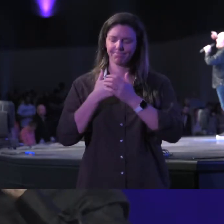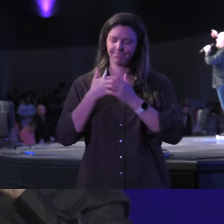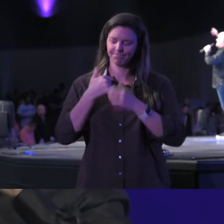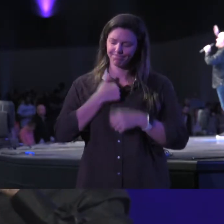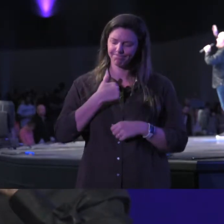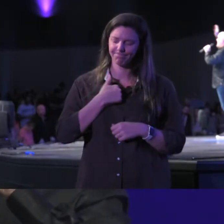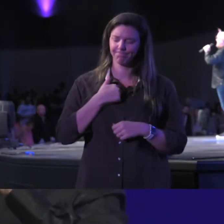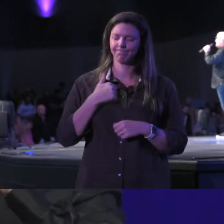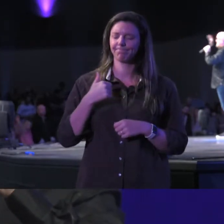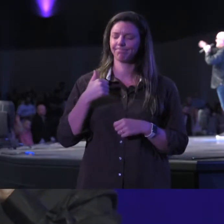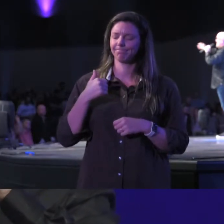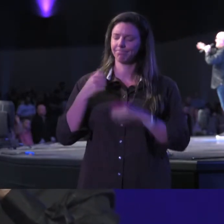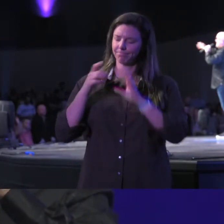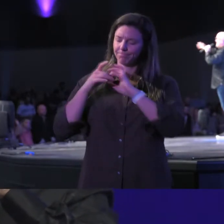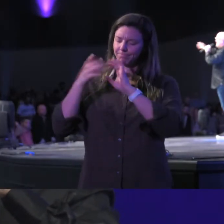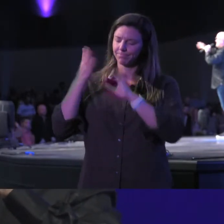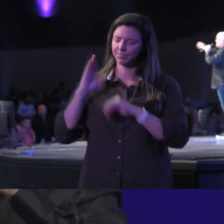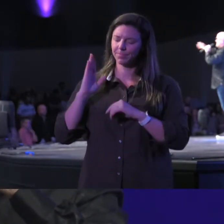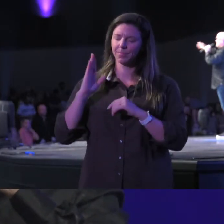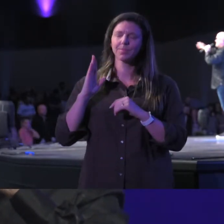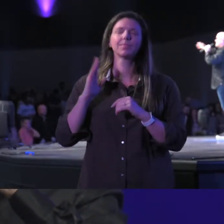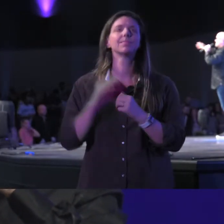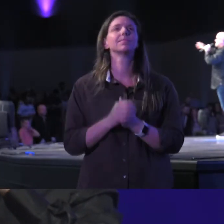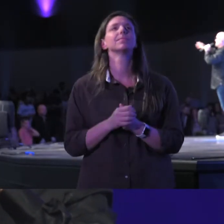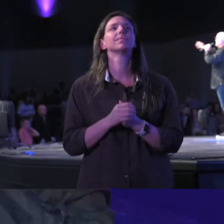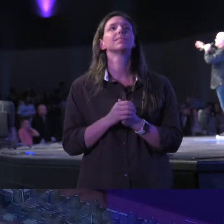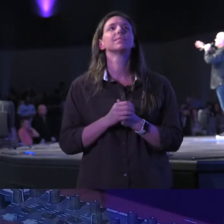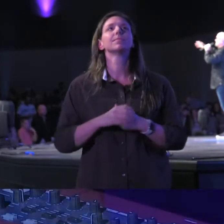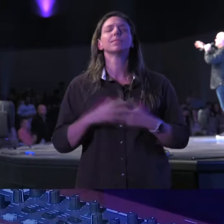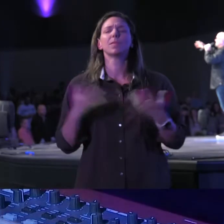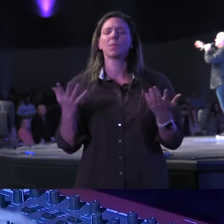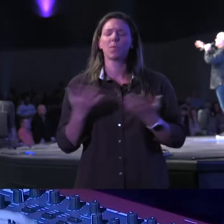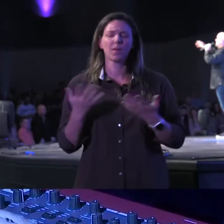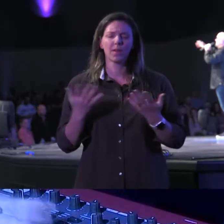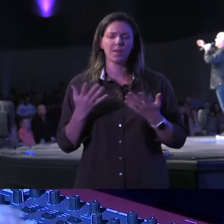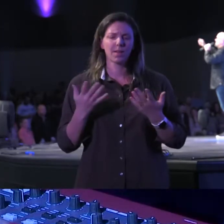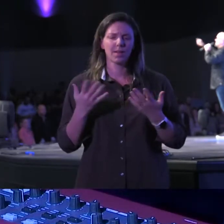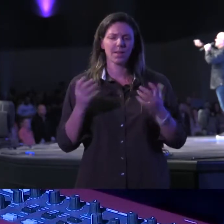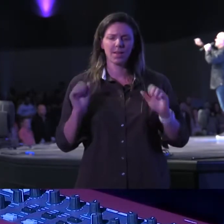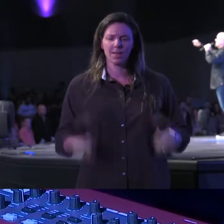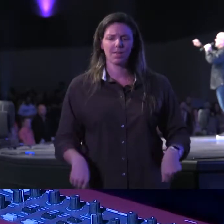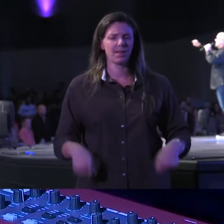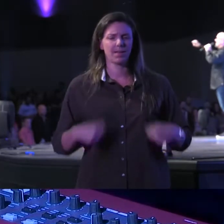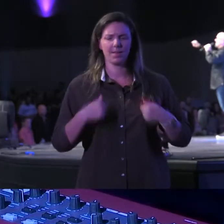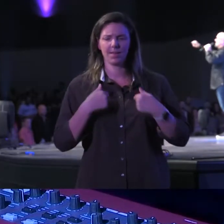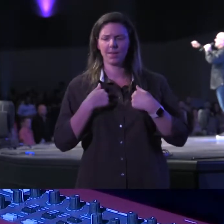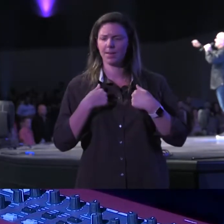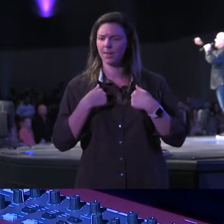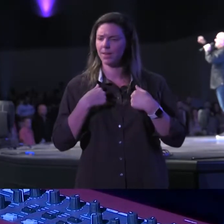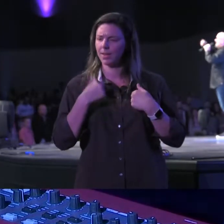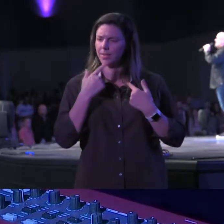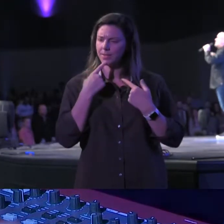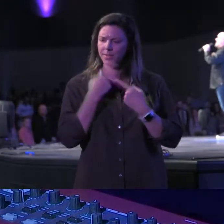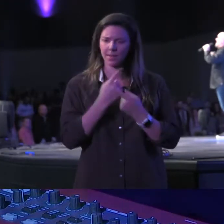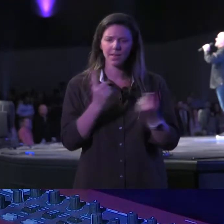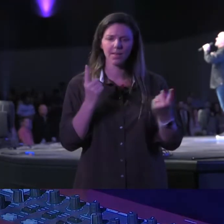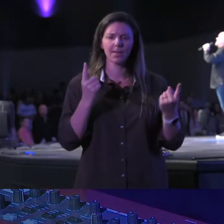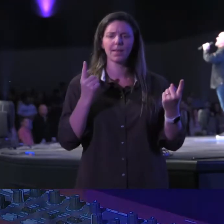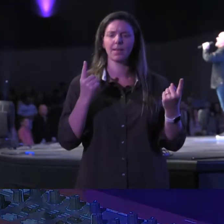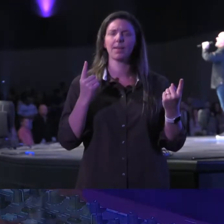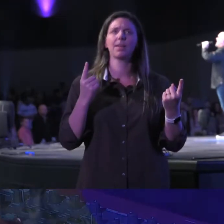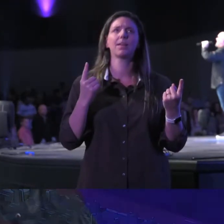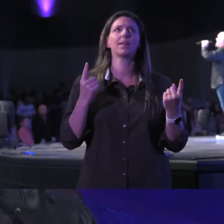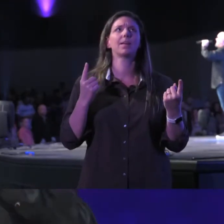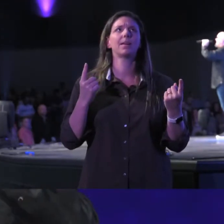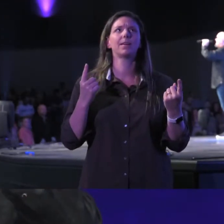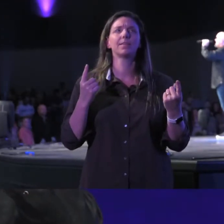So what could I say? You've been so good, God. And What